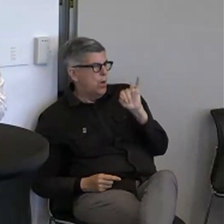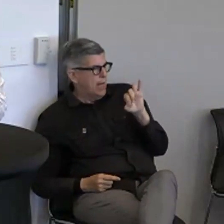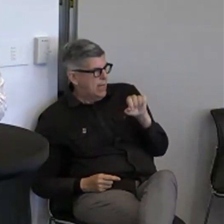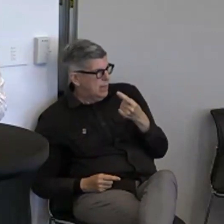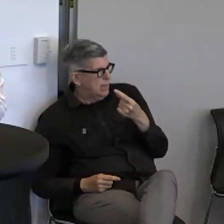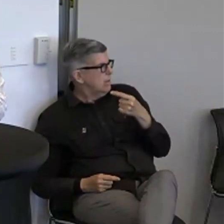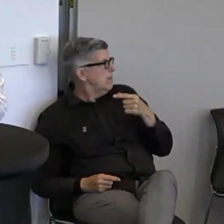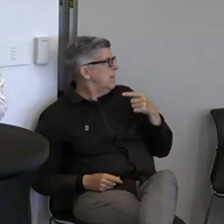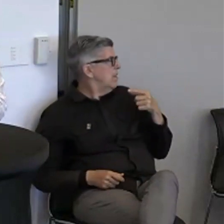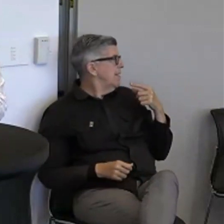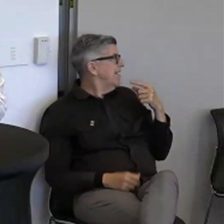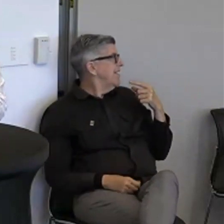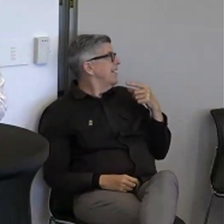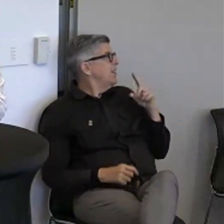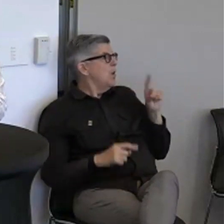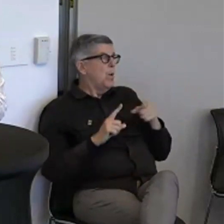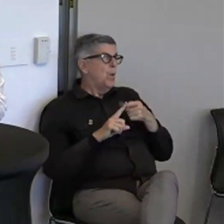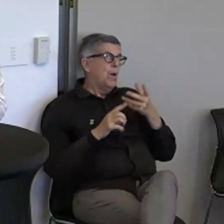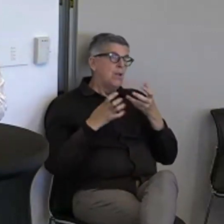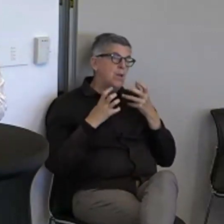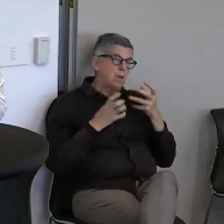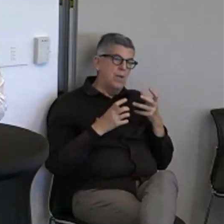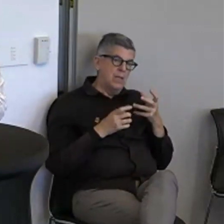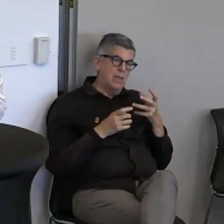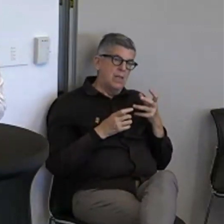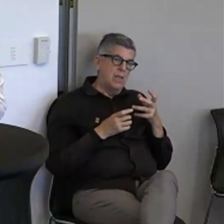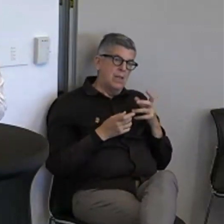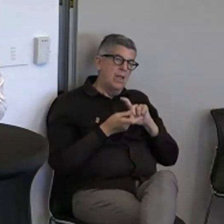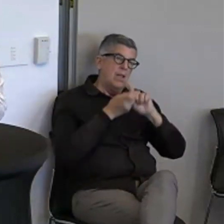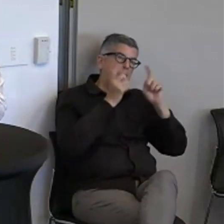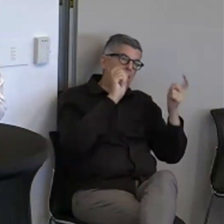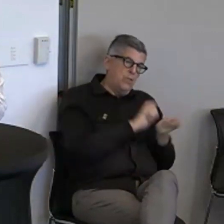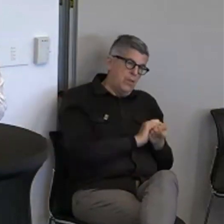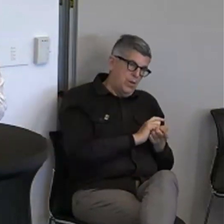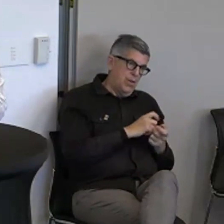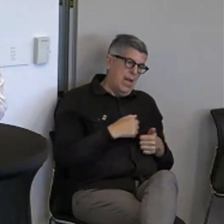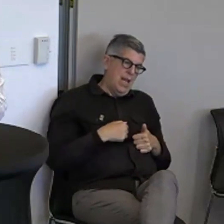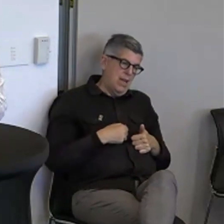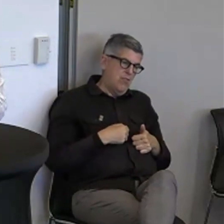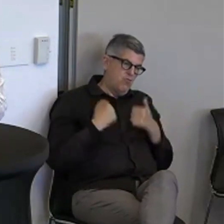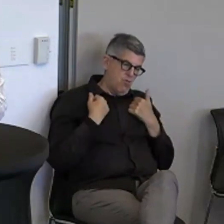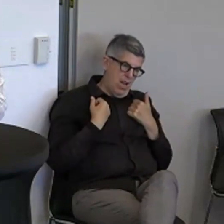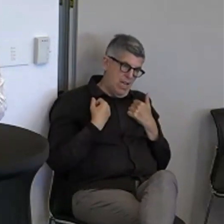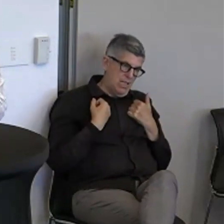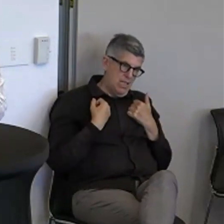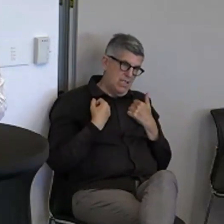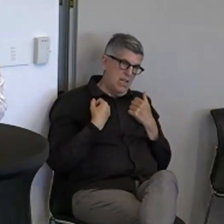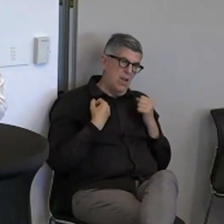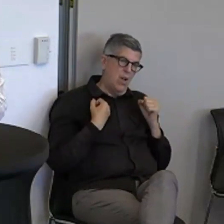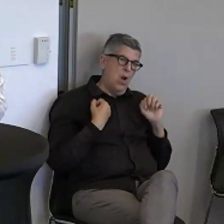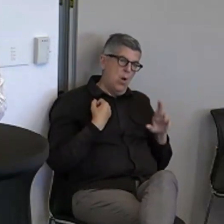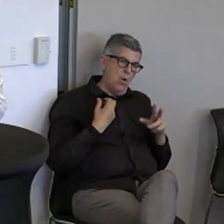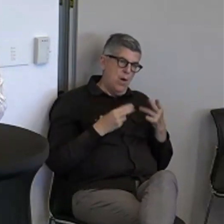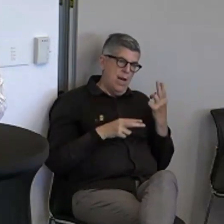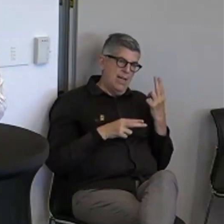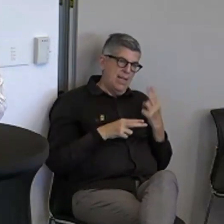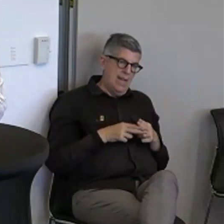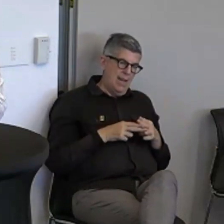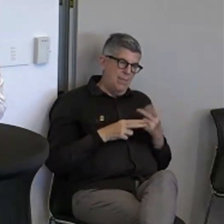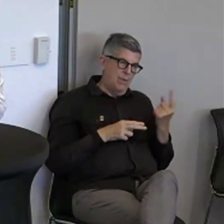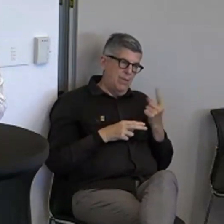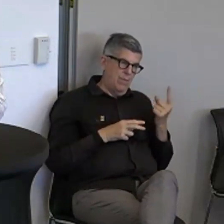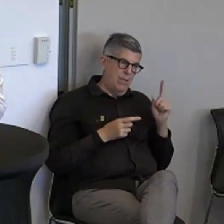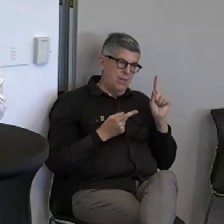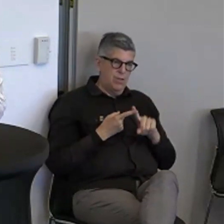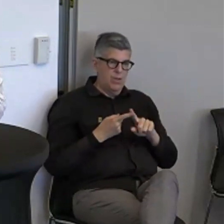when you want to turn an address or a name of something into a